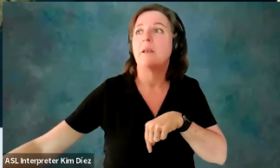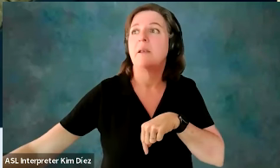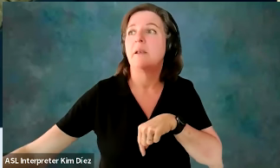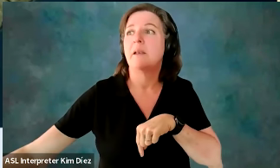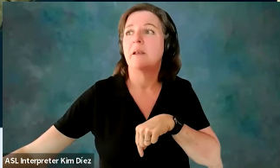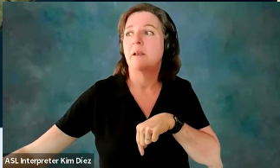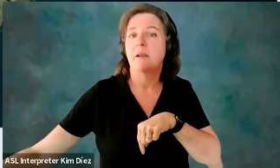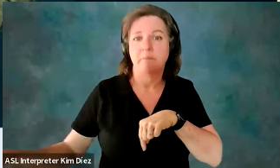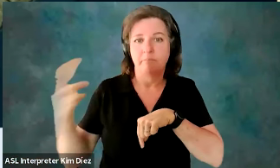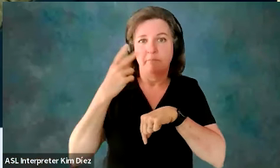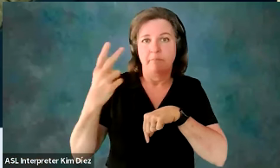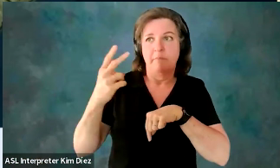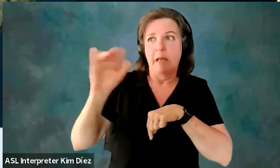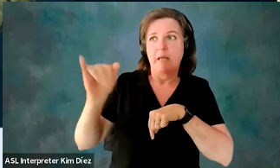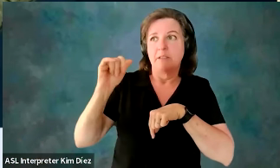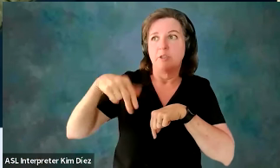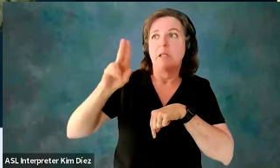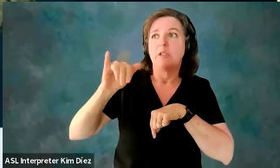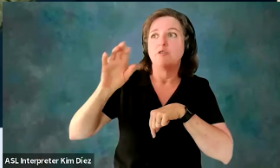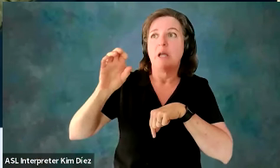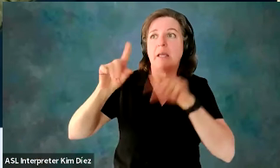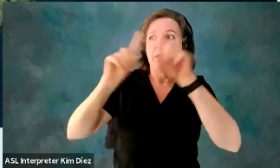Jackie's screen.